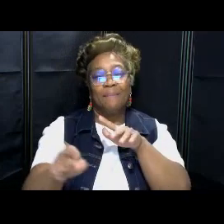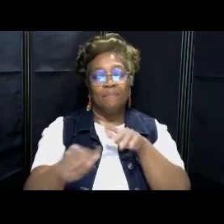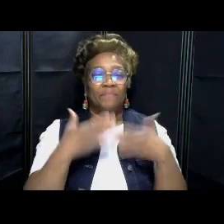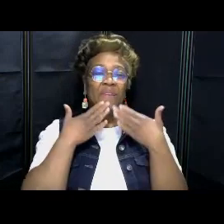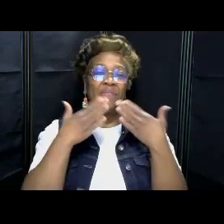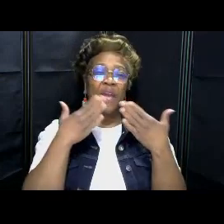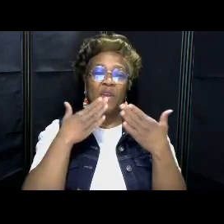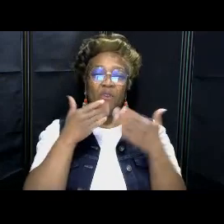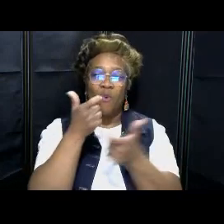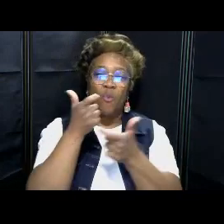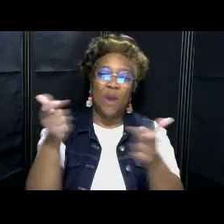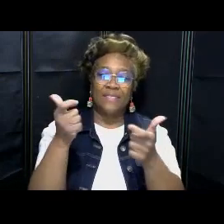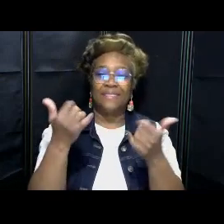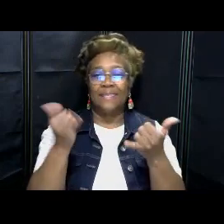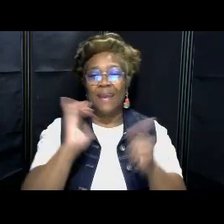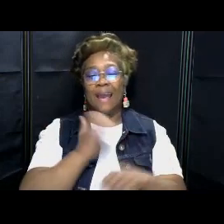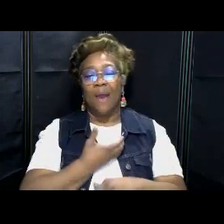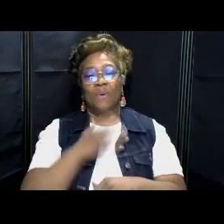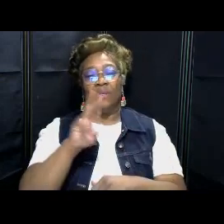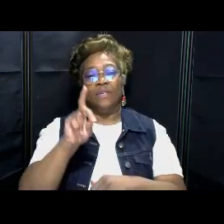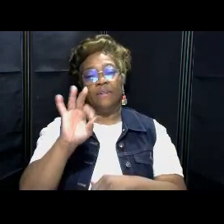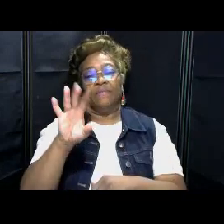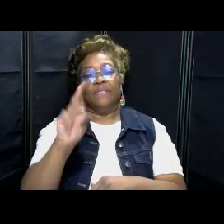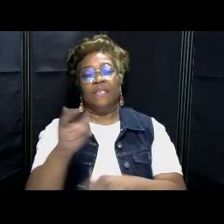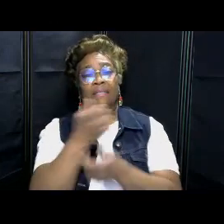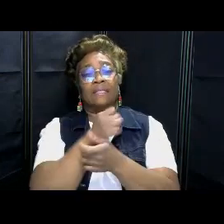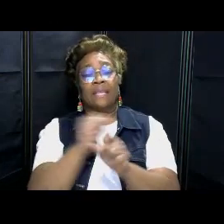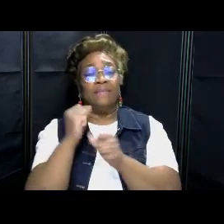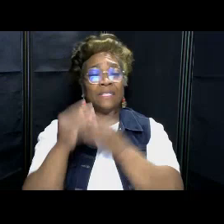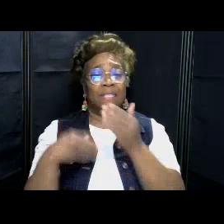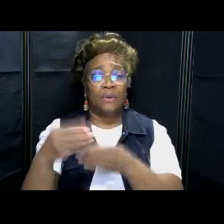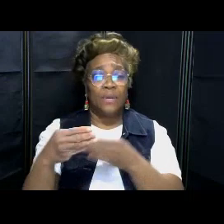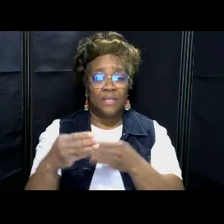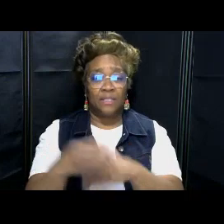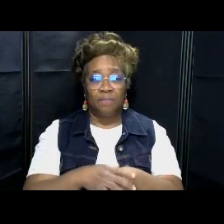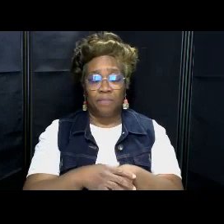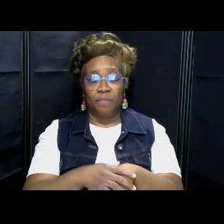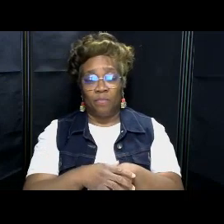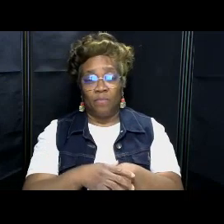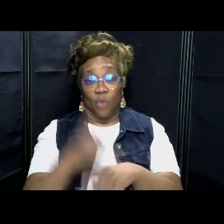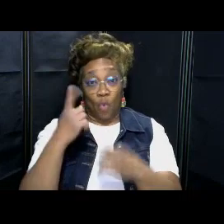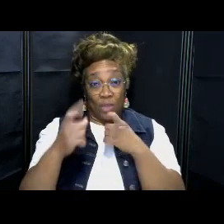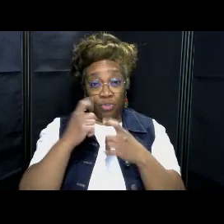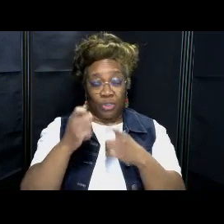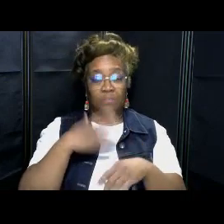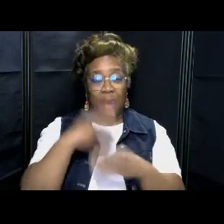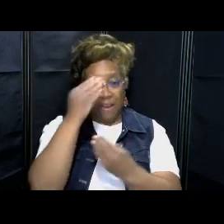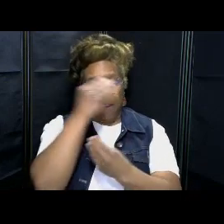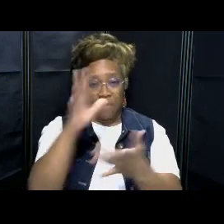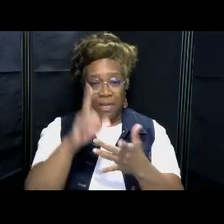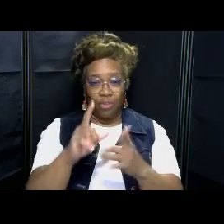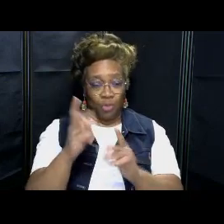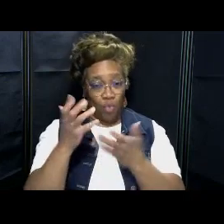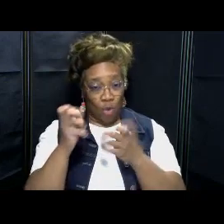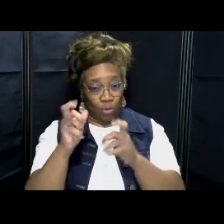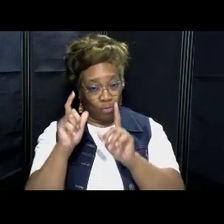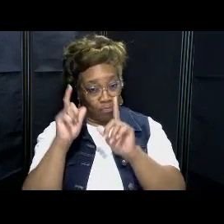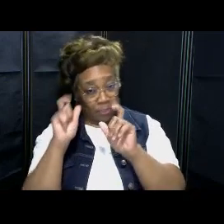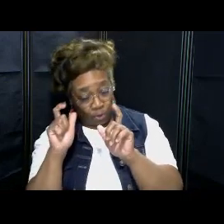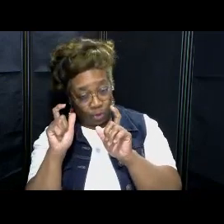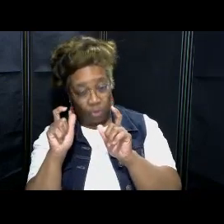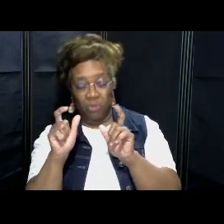us today for our DFD safety series. If you have any questions, here is my information. If you want to screenshot it or take